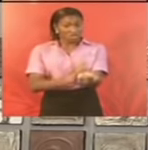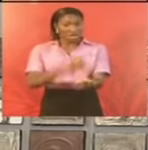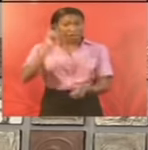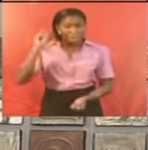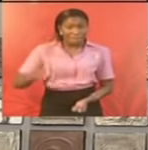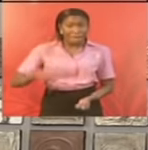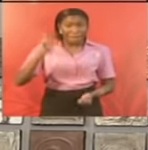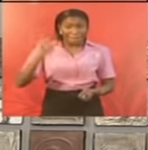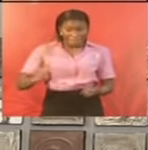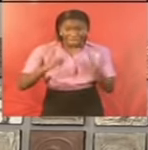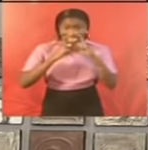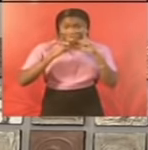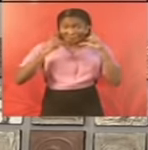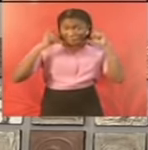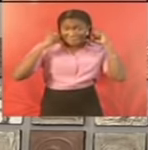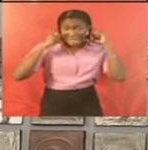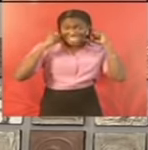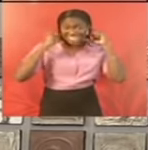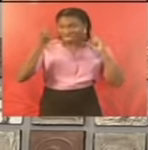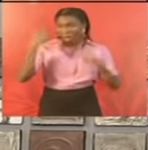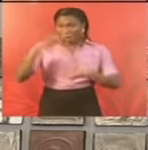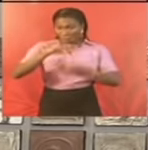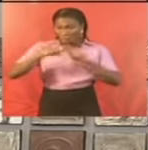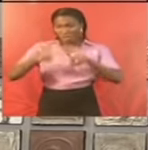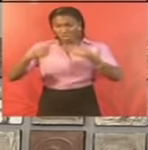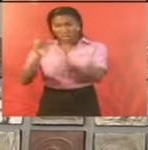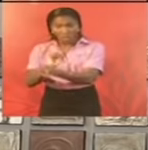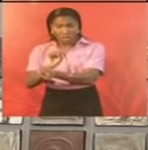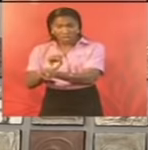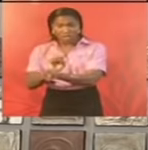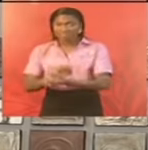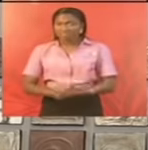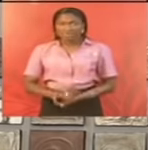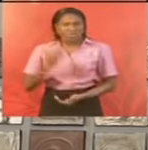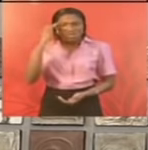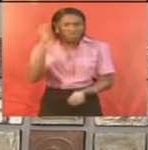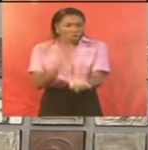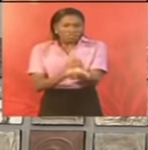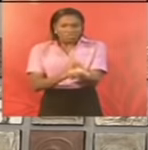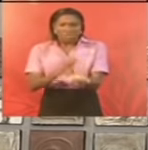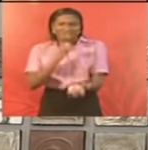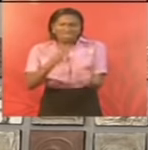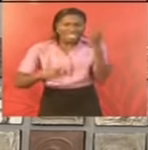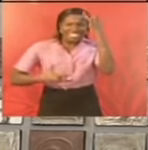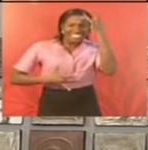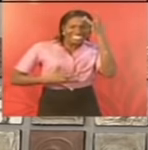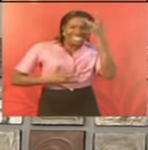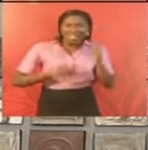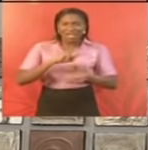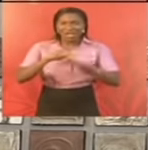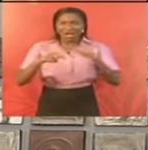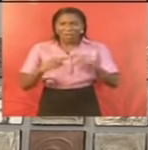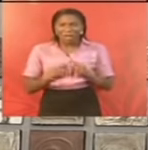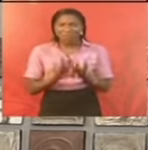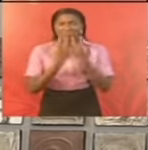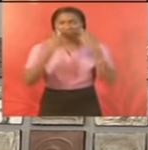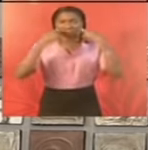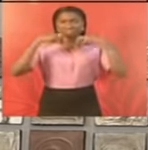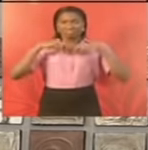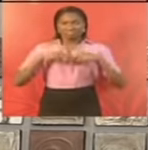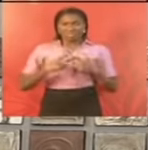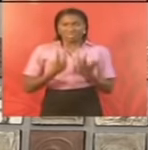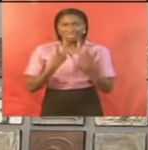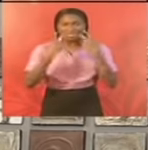masks during the course of their daily activities do not suffer from hypoxia or hypercapnia, meaning increased